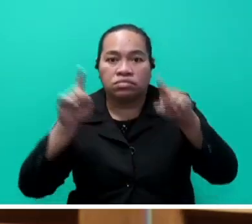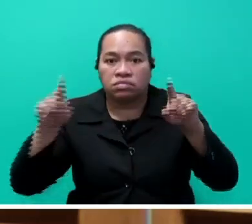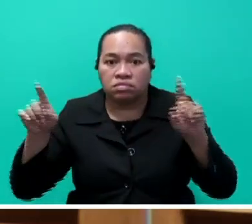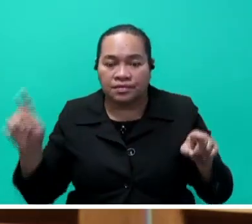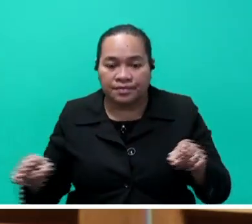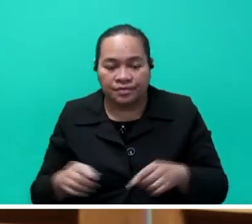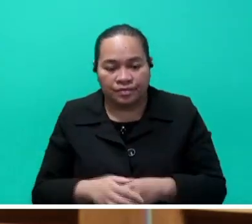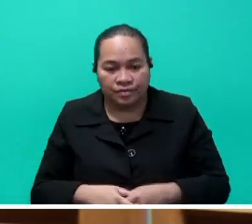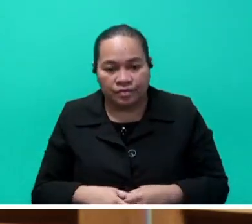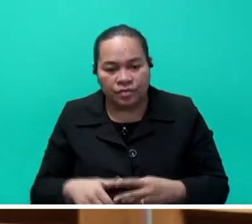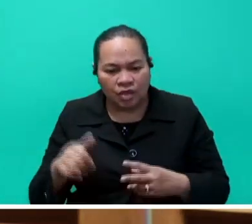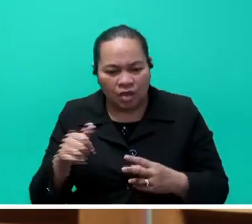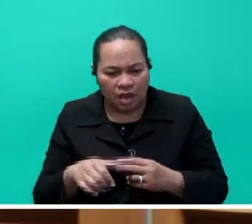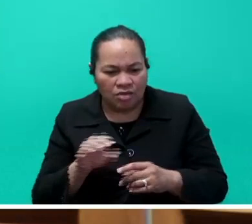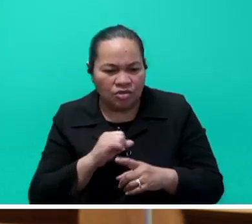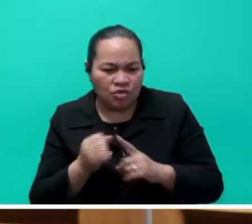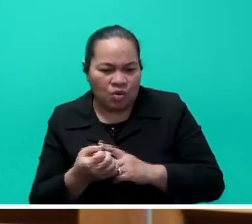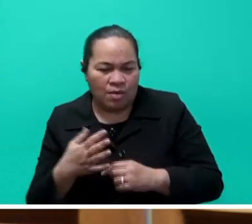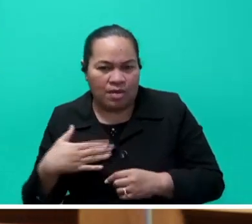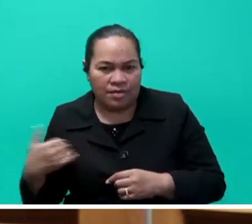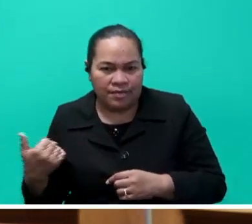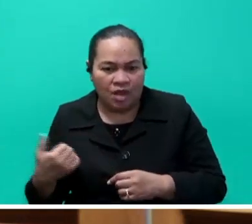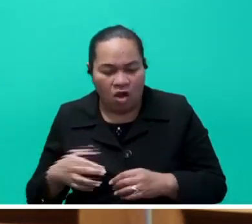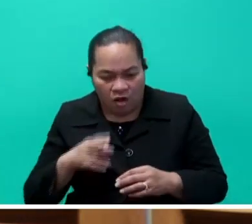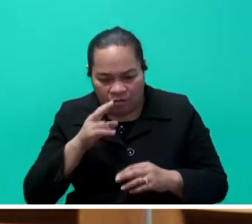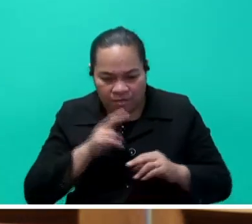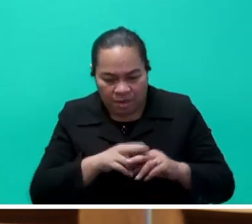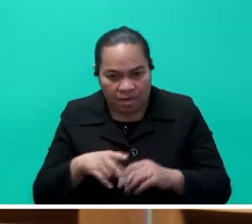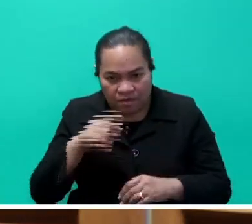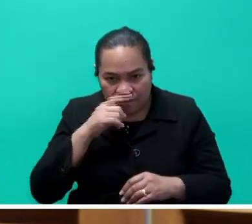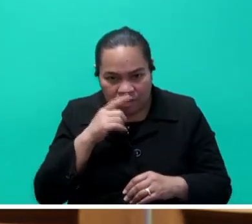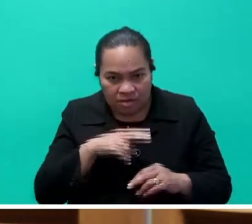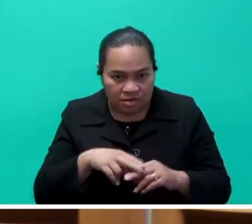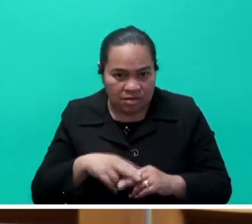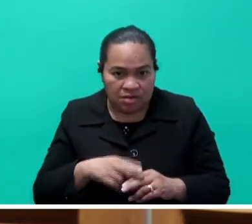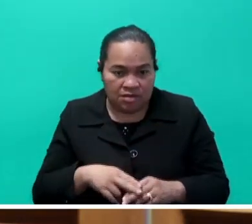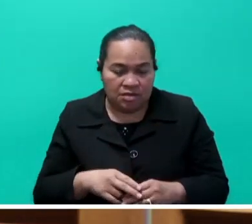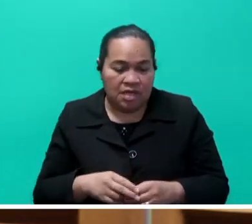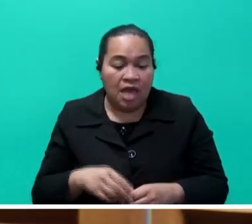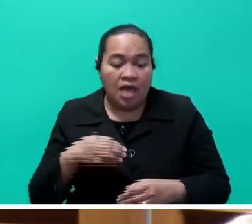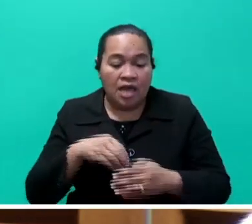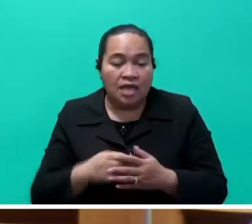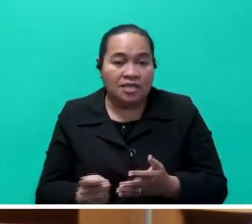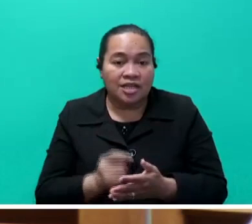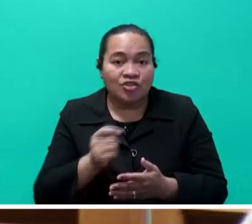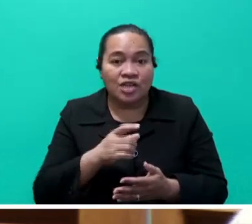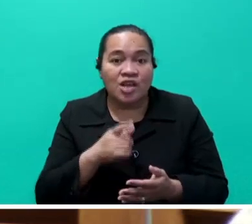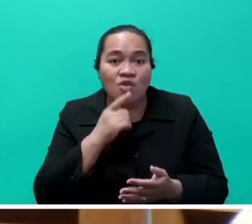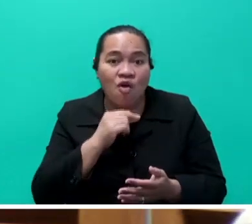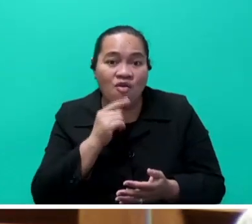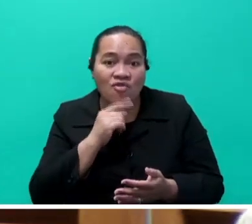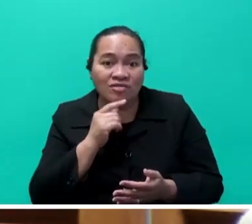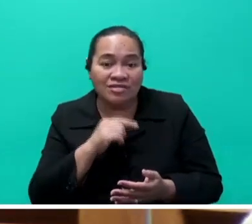the socio-economic well-being of Fijian communities, and the tertiary loans, scholarship